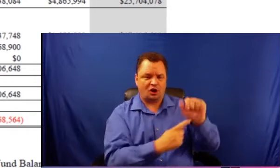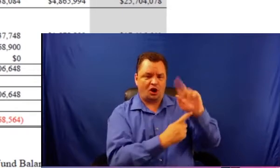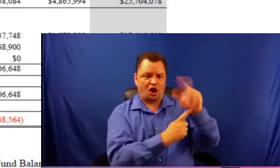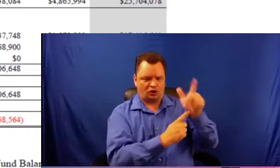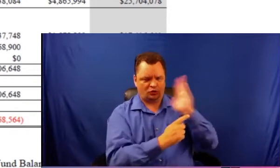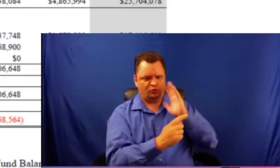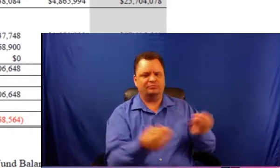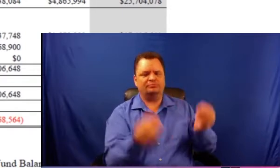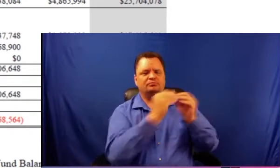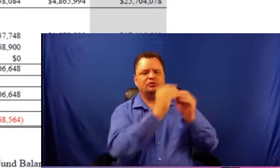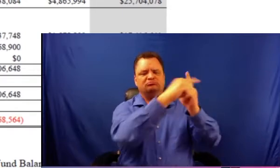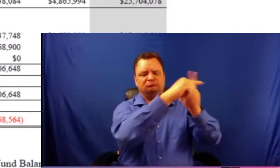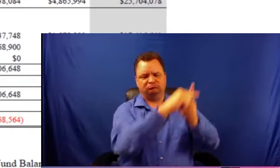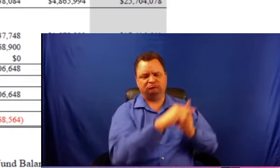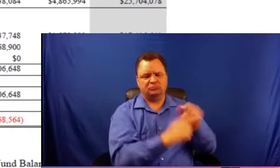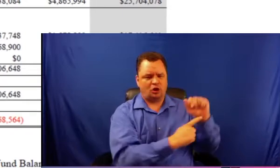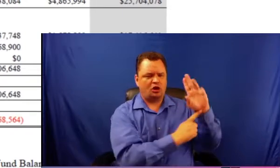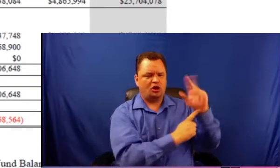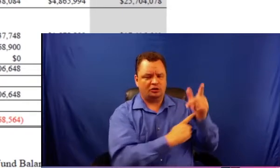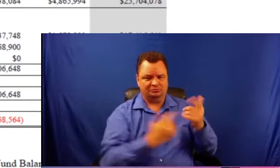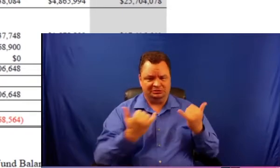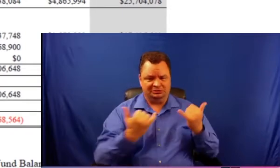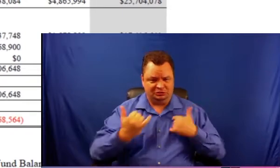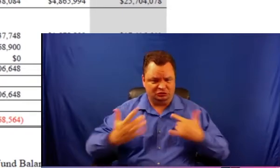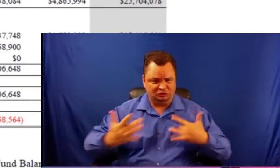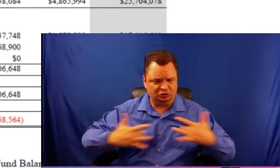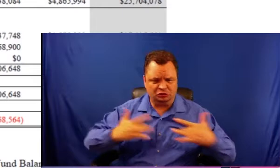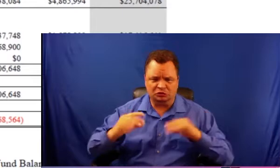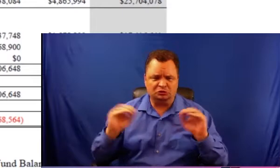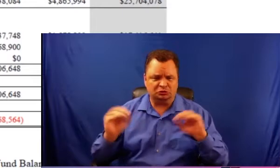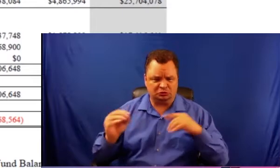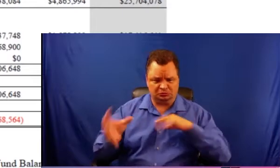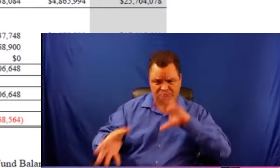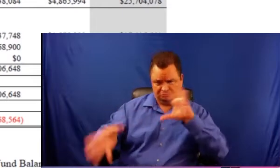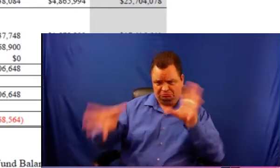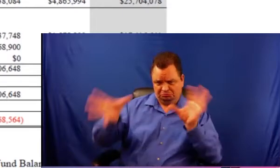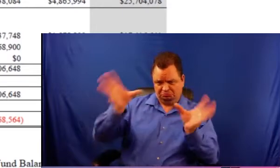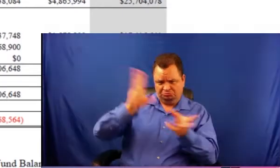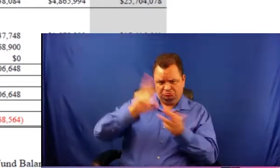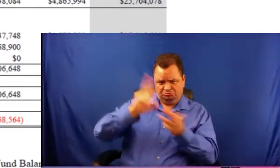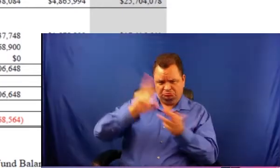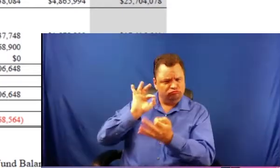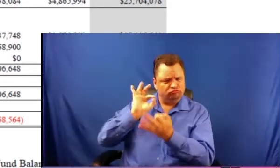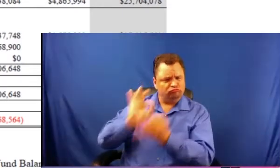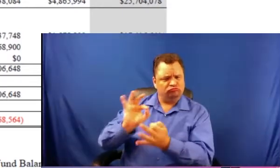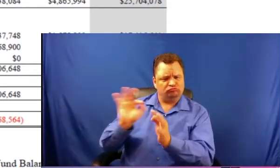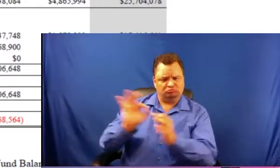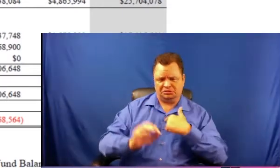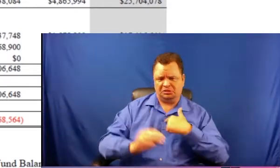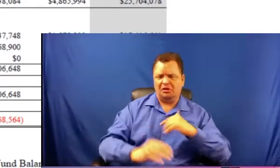everything is looking as we've been expecting, and there are no concerns.